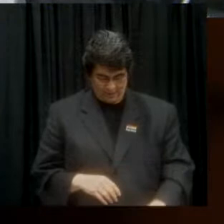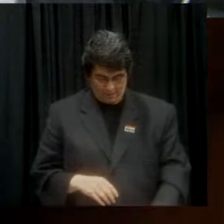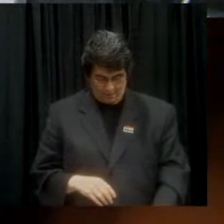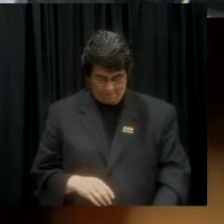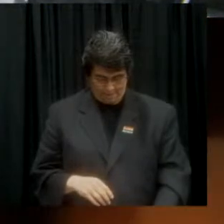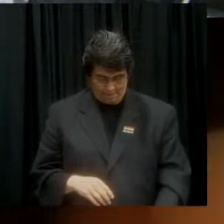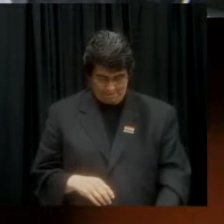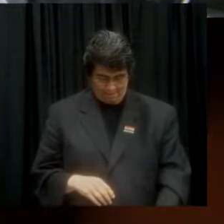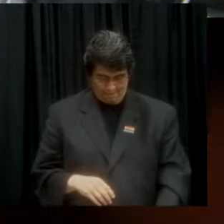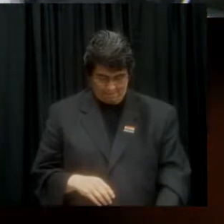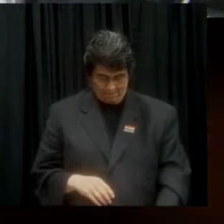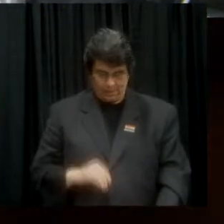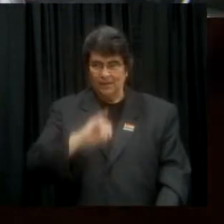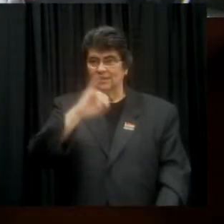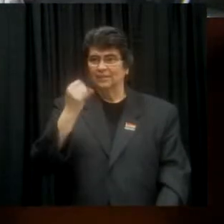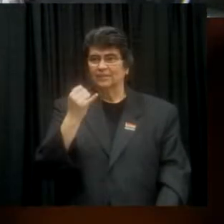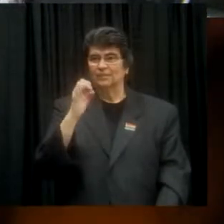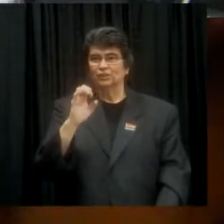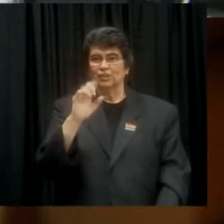Jelena Liriano.